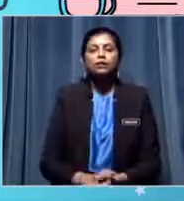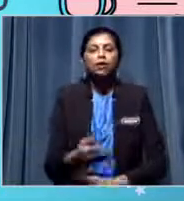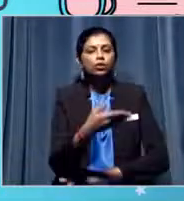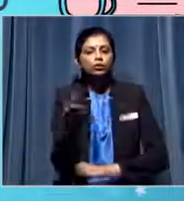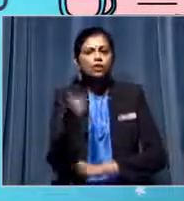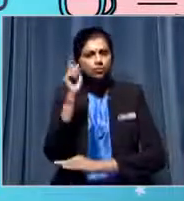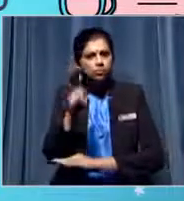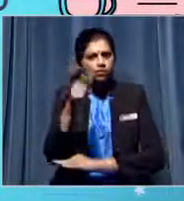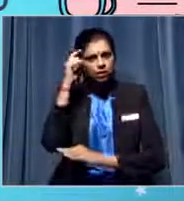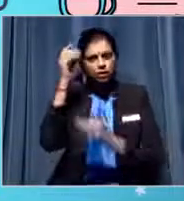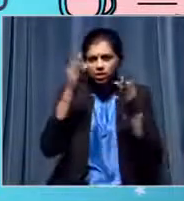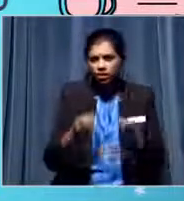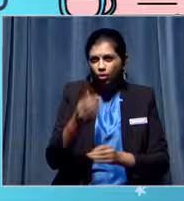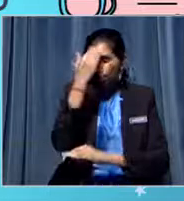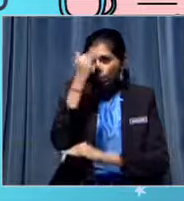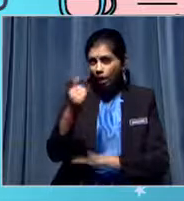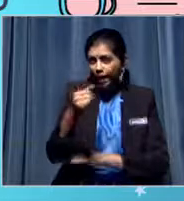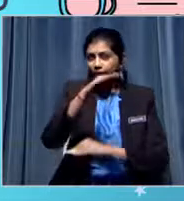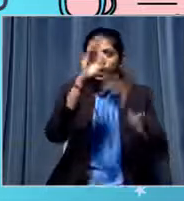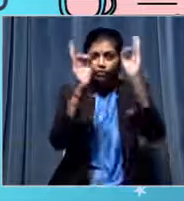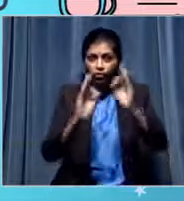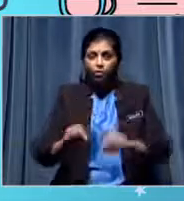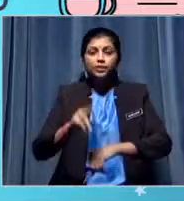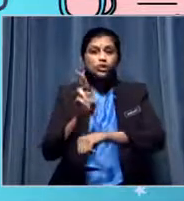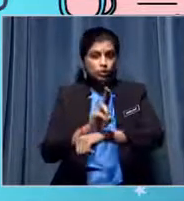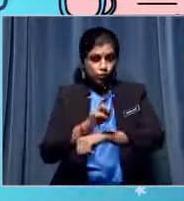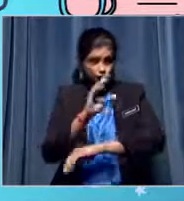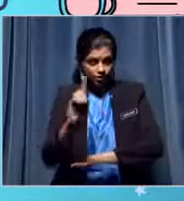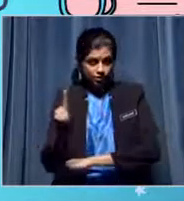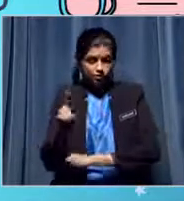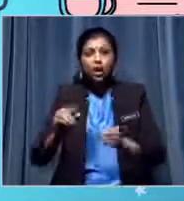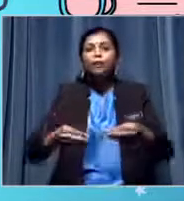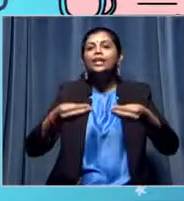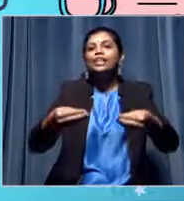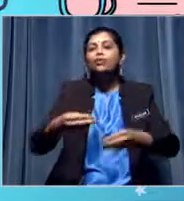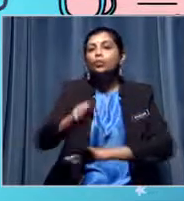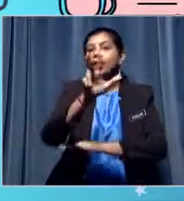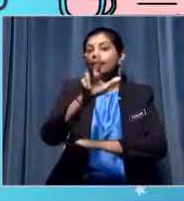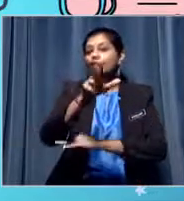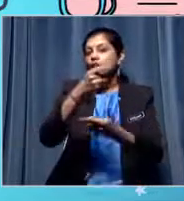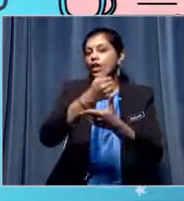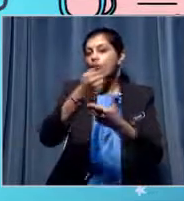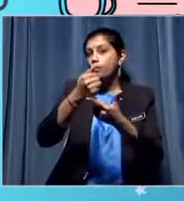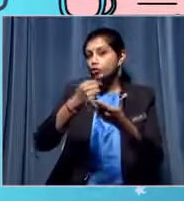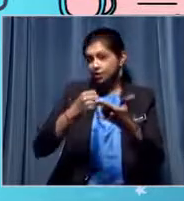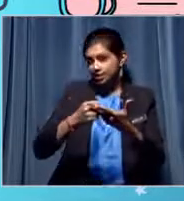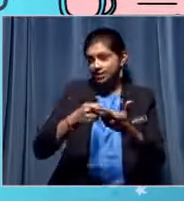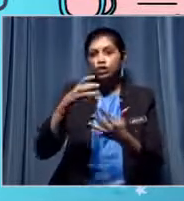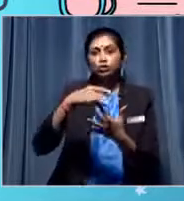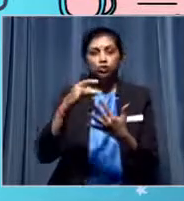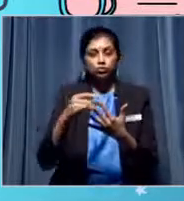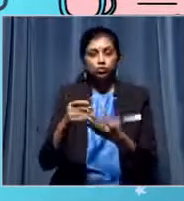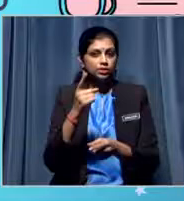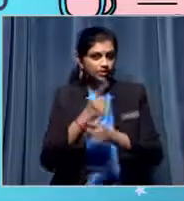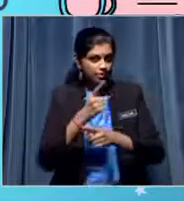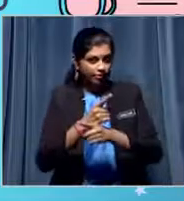to decide why that form is being used. I'll give you 3 options. Choose the right usage